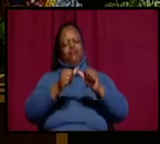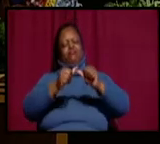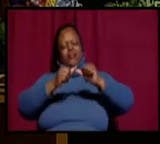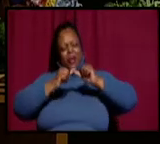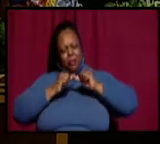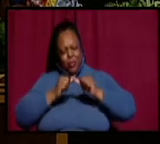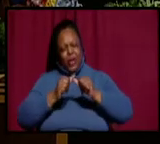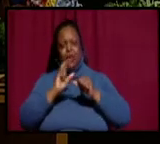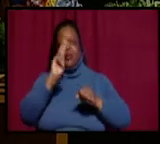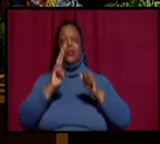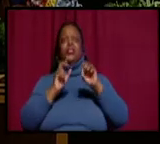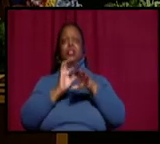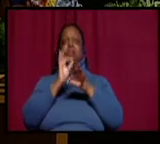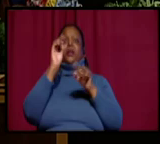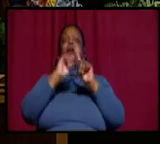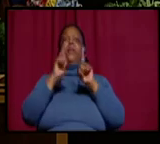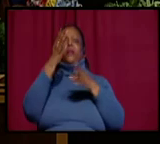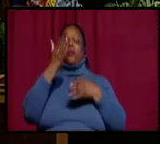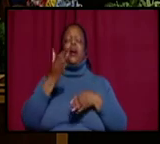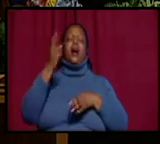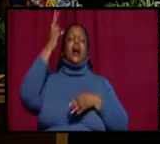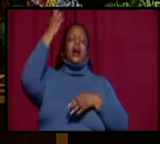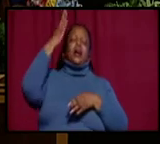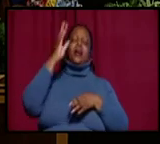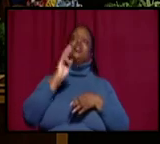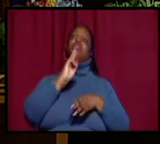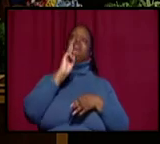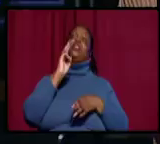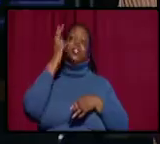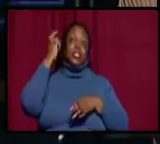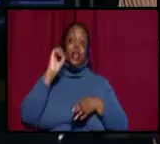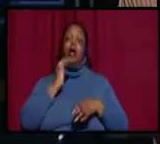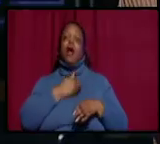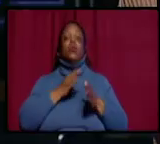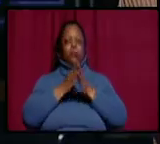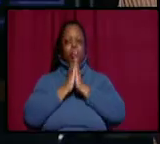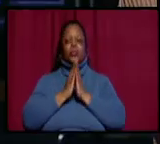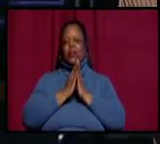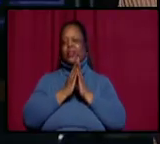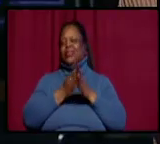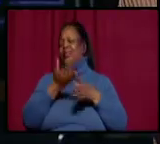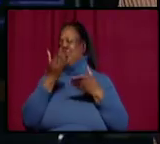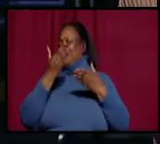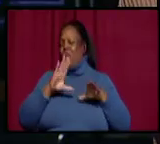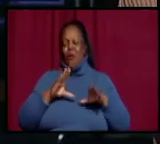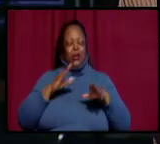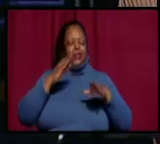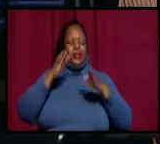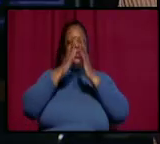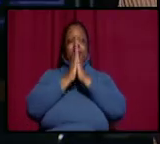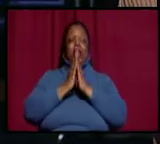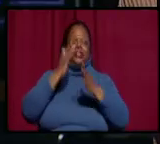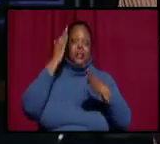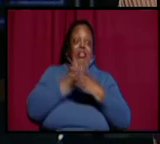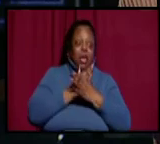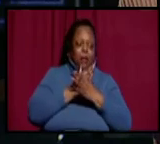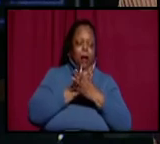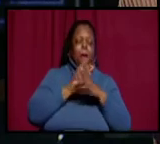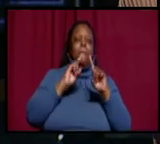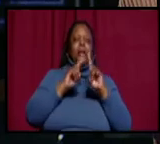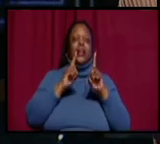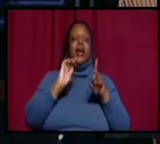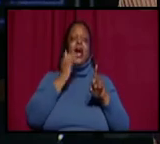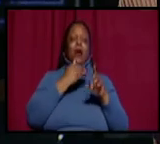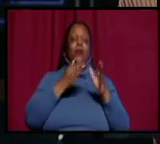in the spirit, but we want God to hear our prayers. We want those prayers not to be stopped, but to go directly to